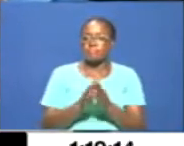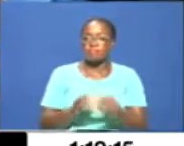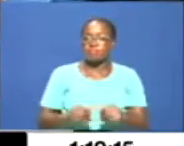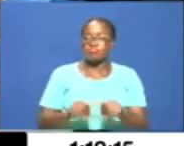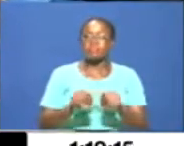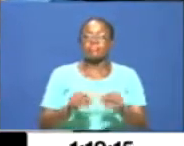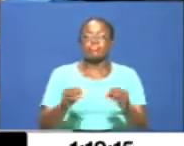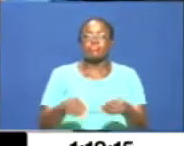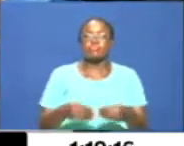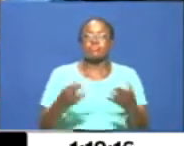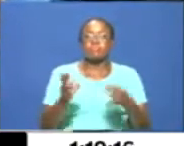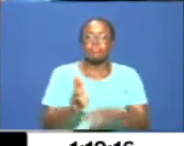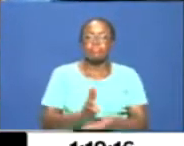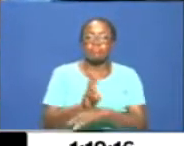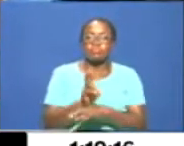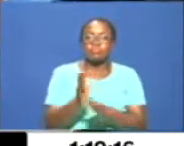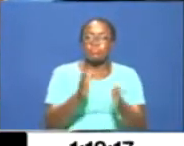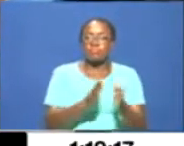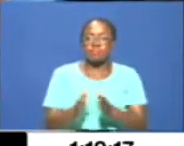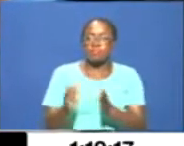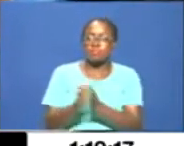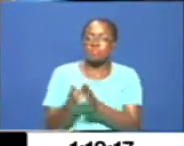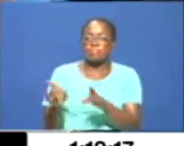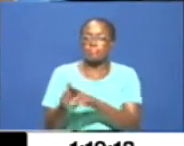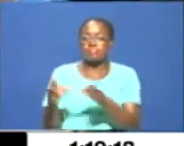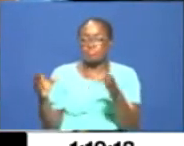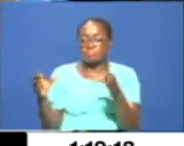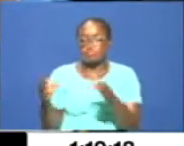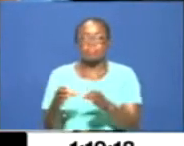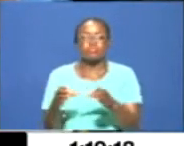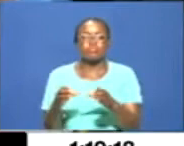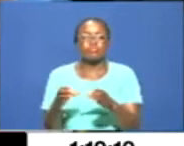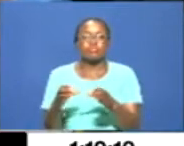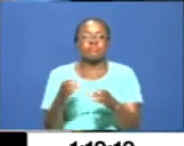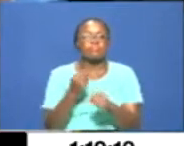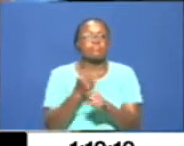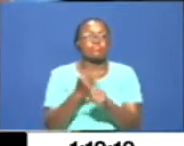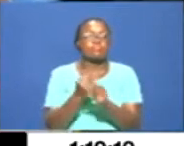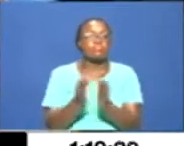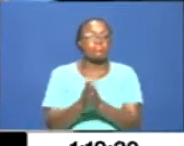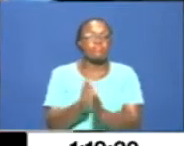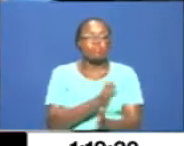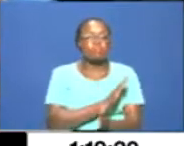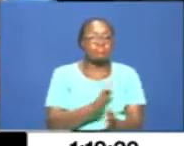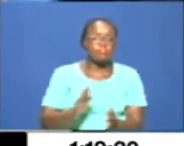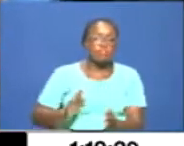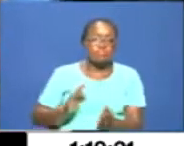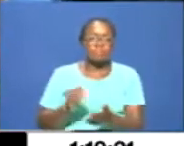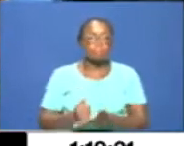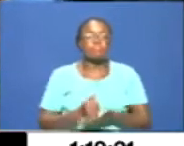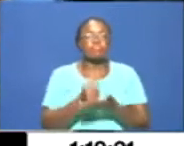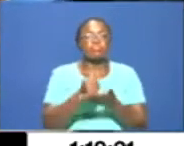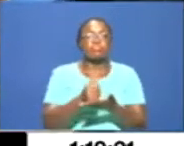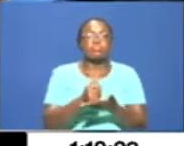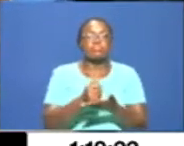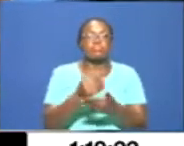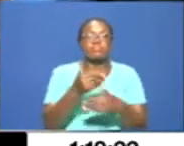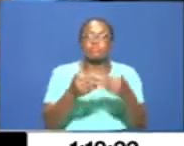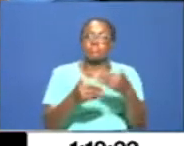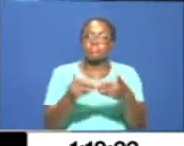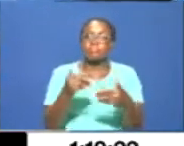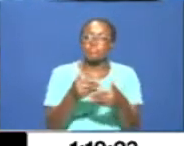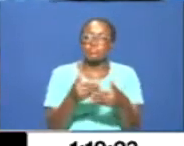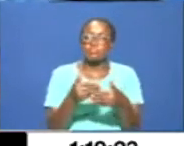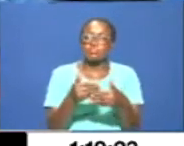and consumption patterns. And as an organization, we will work with the board to help them set up